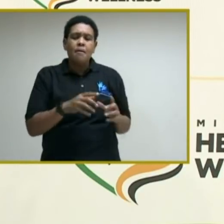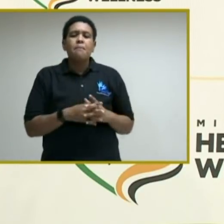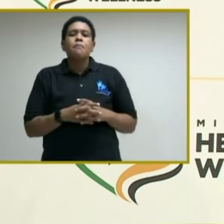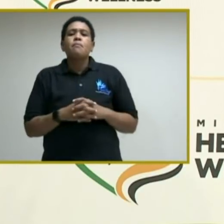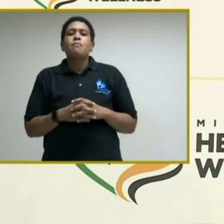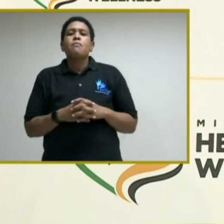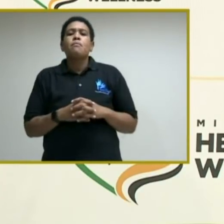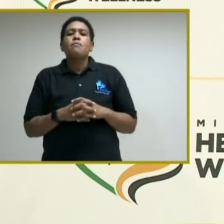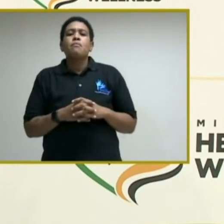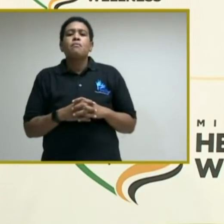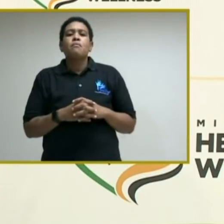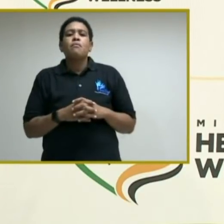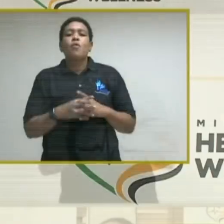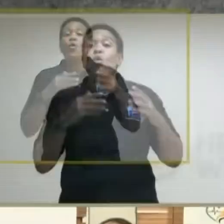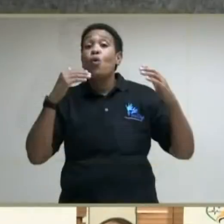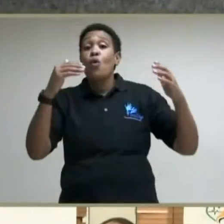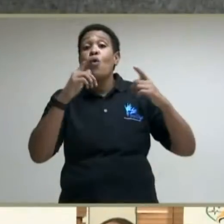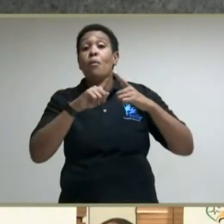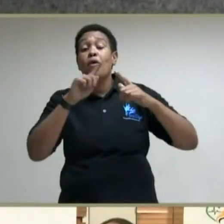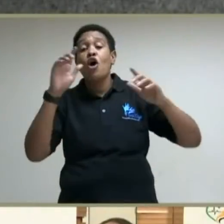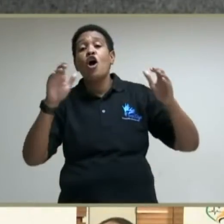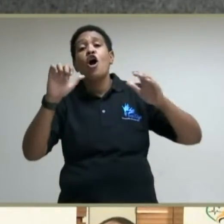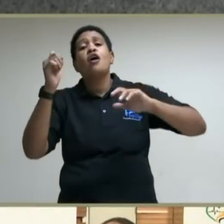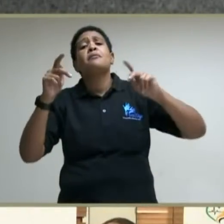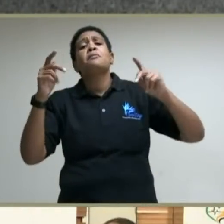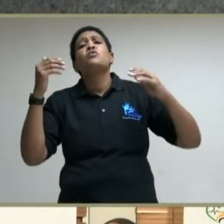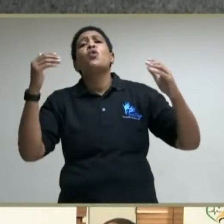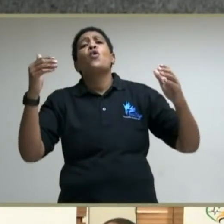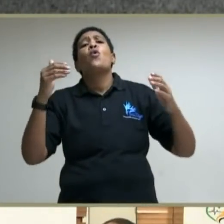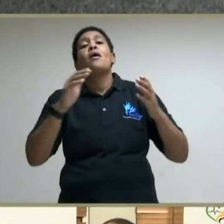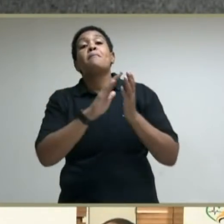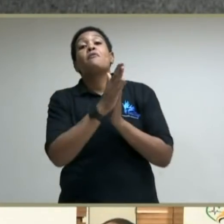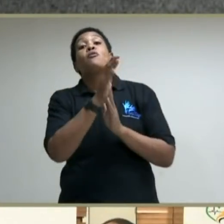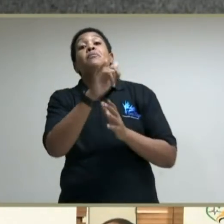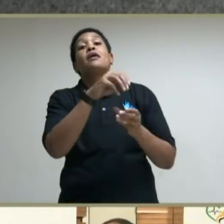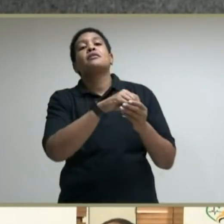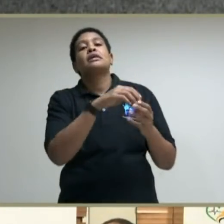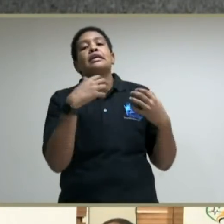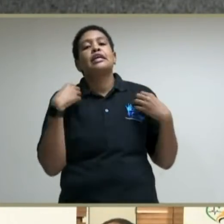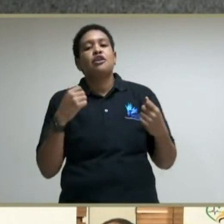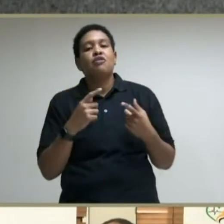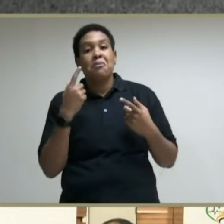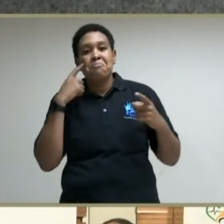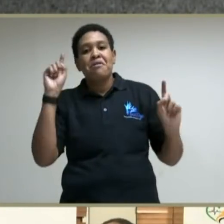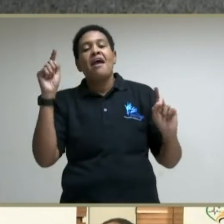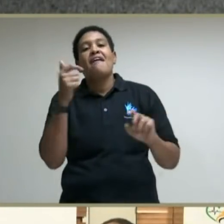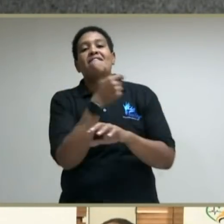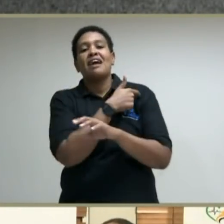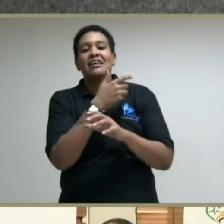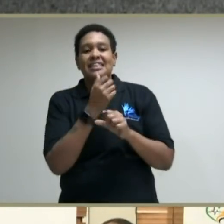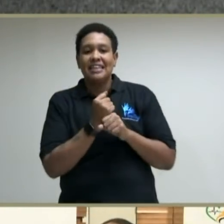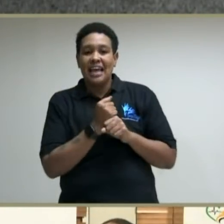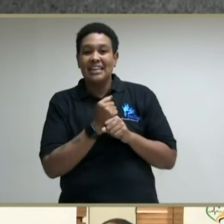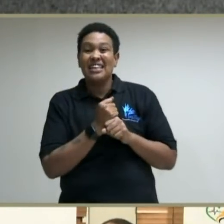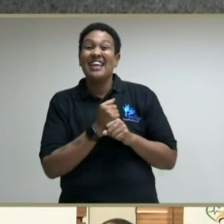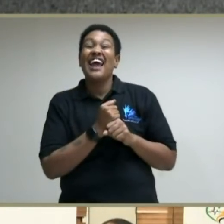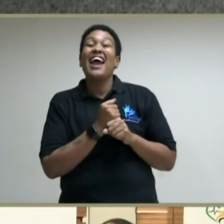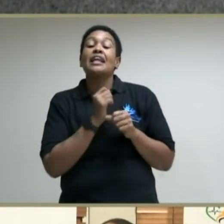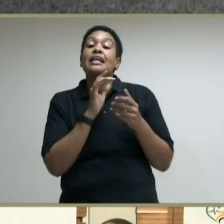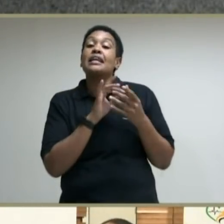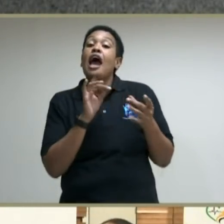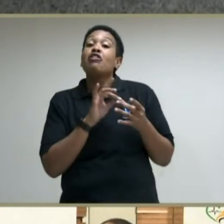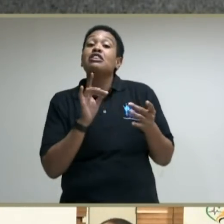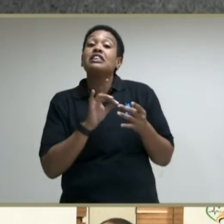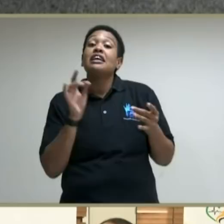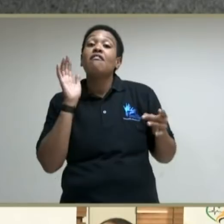go out or encourage others to go out and be that hero and get vaccinated. And the narrative will